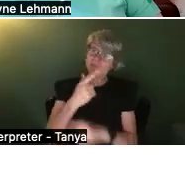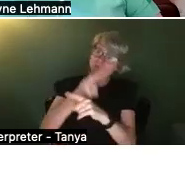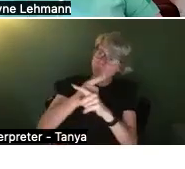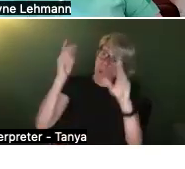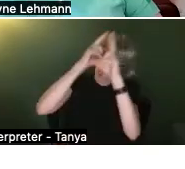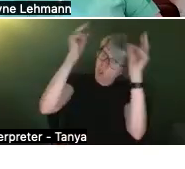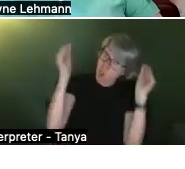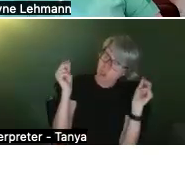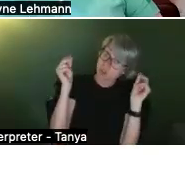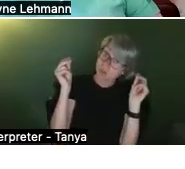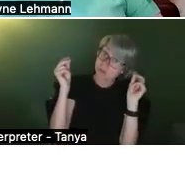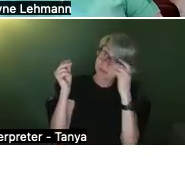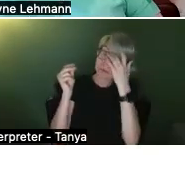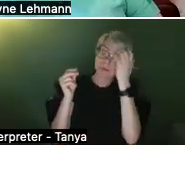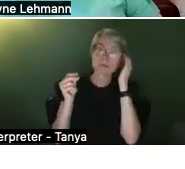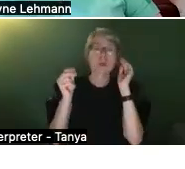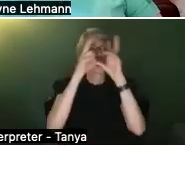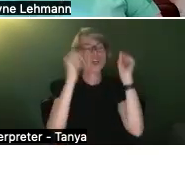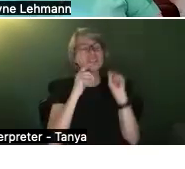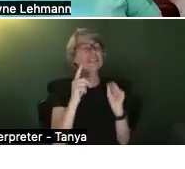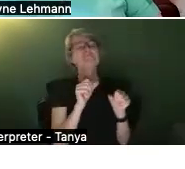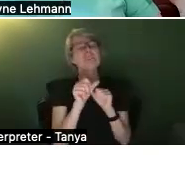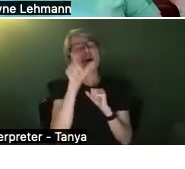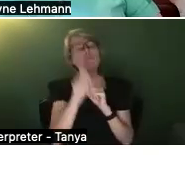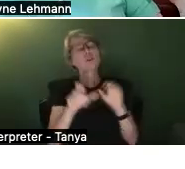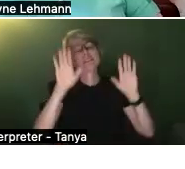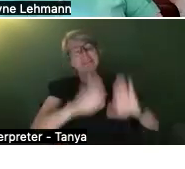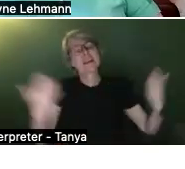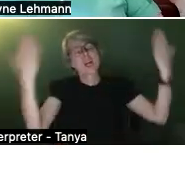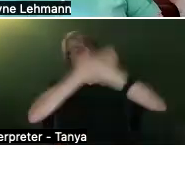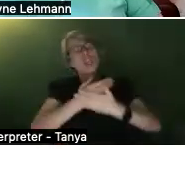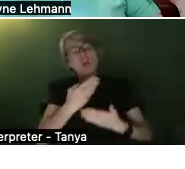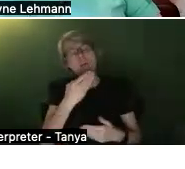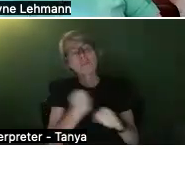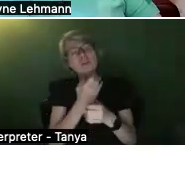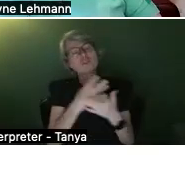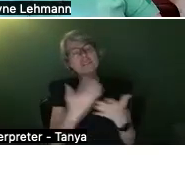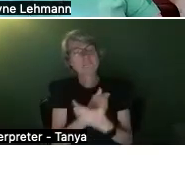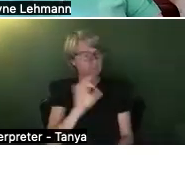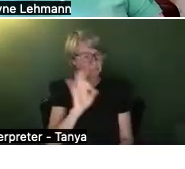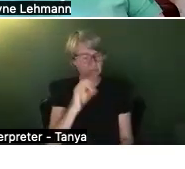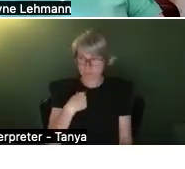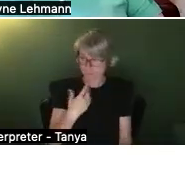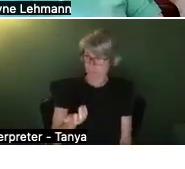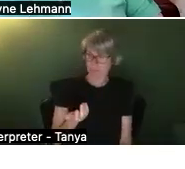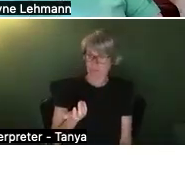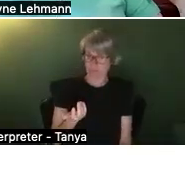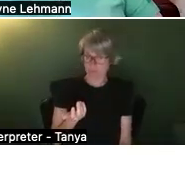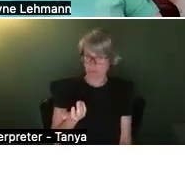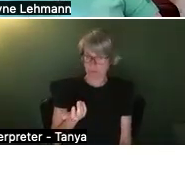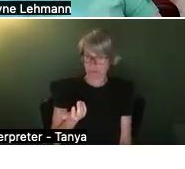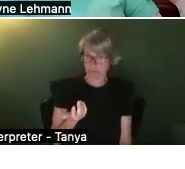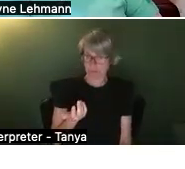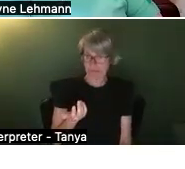said that they wouldn't put someone overnight to look after her to make sure she was safe. And so we were